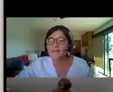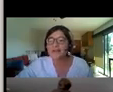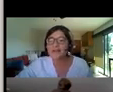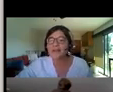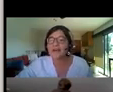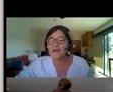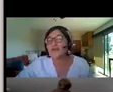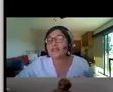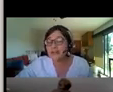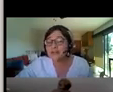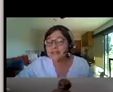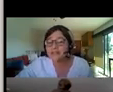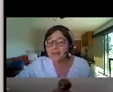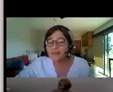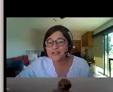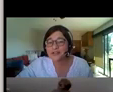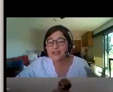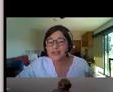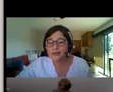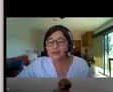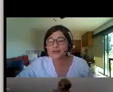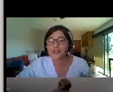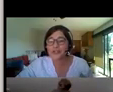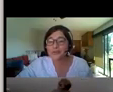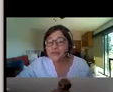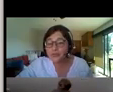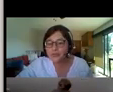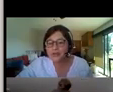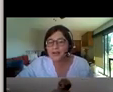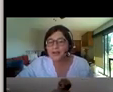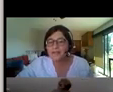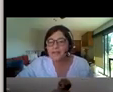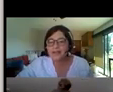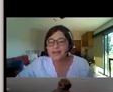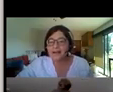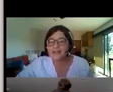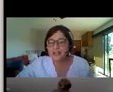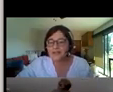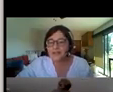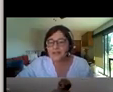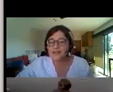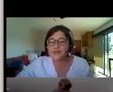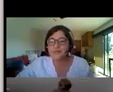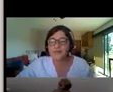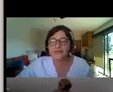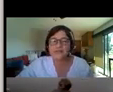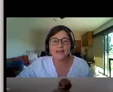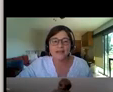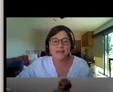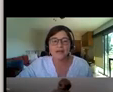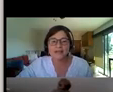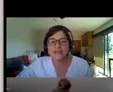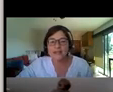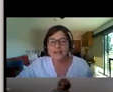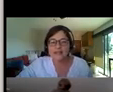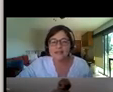for being or for attempting to be racially and culturally neutral, but not gender neutral, right? The